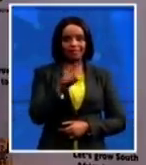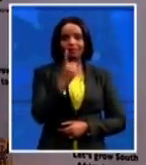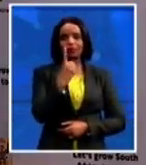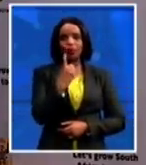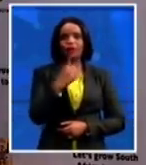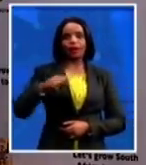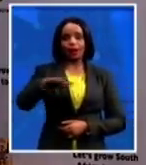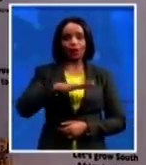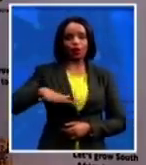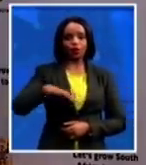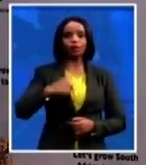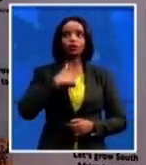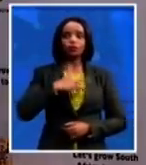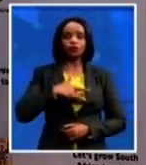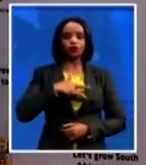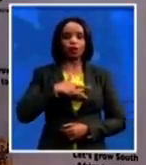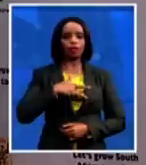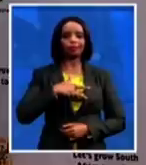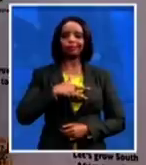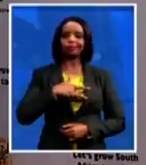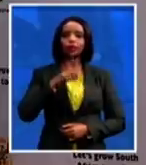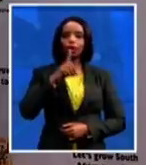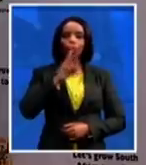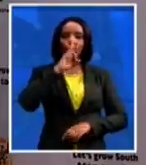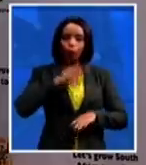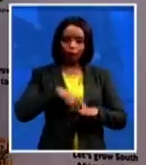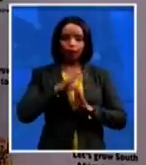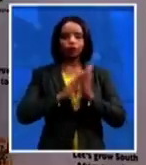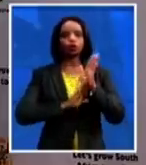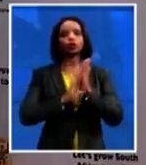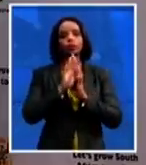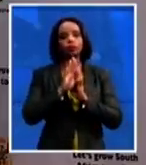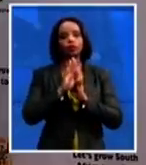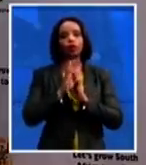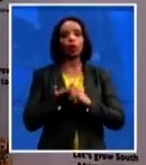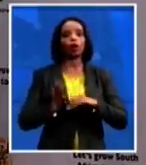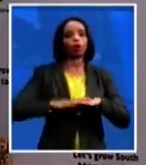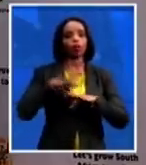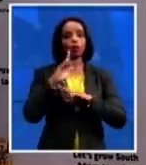improve our vigilance in as far as the safety of these individuals.